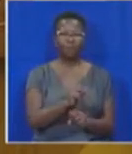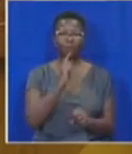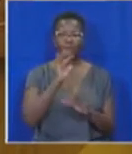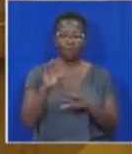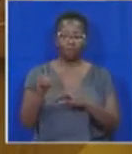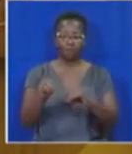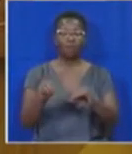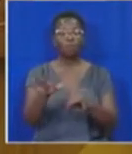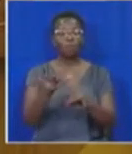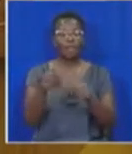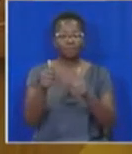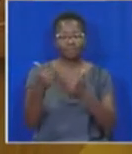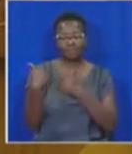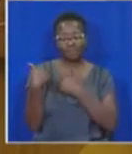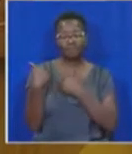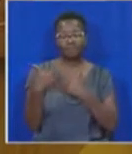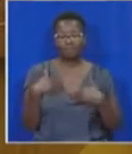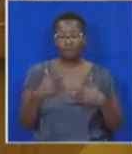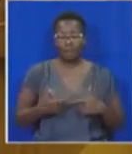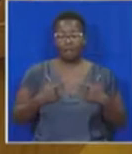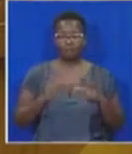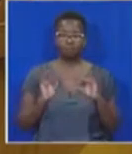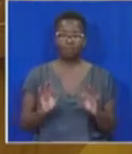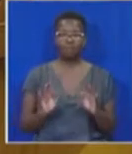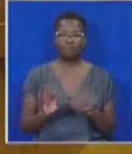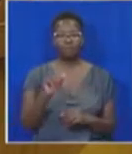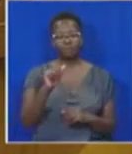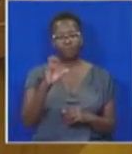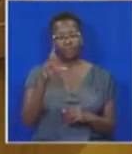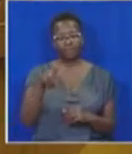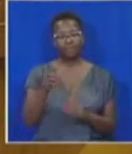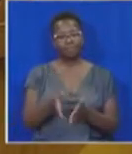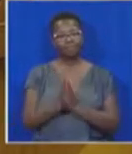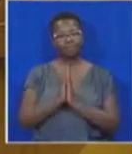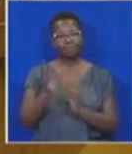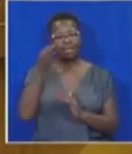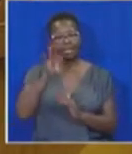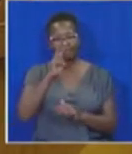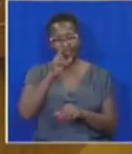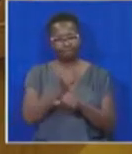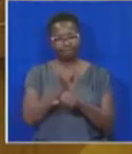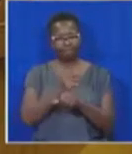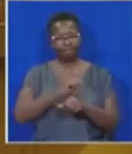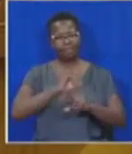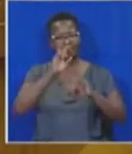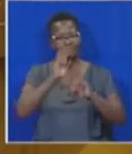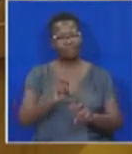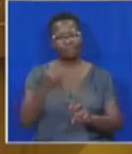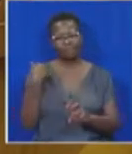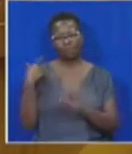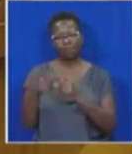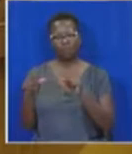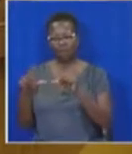dignified facilities, and this will cost us. The ACDP calls on government urgently investigate how patients went from licensed